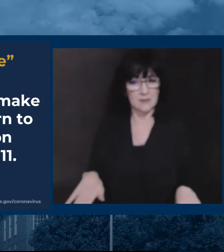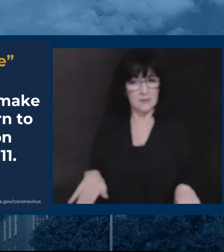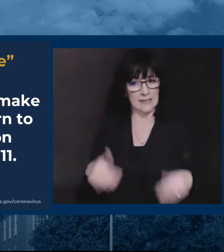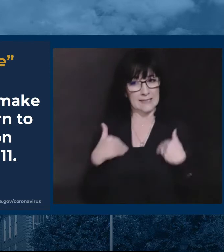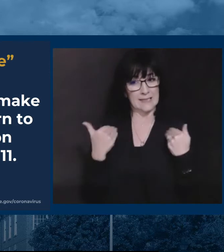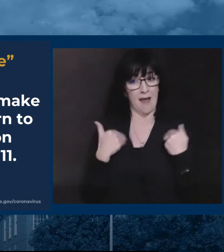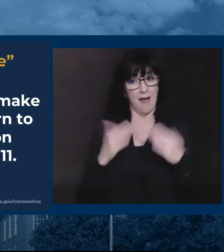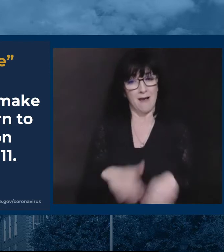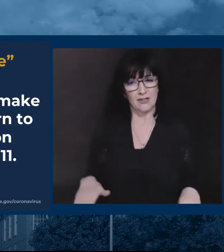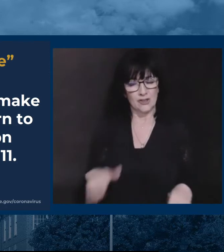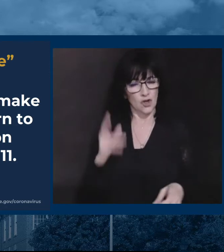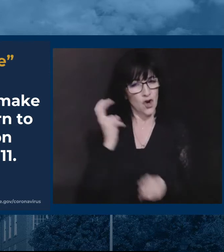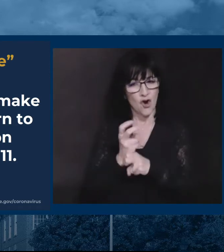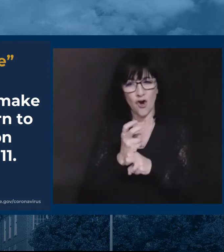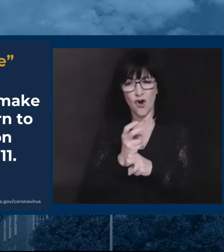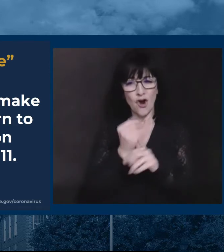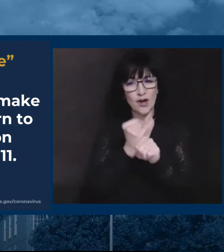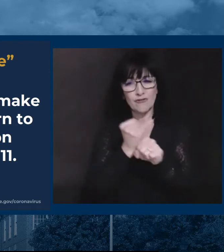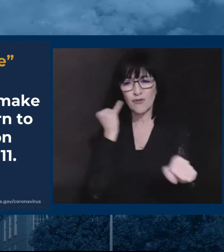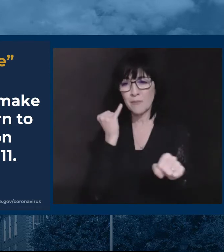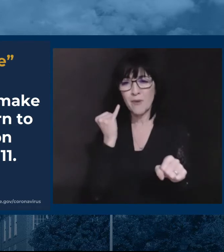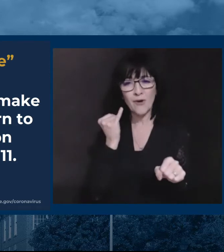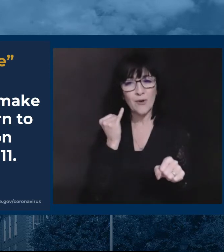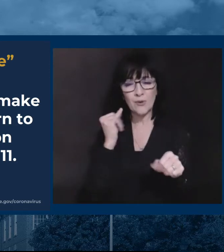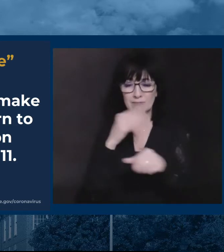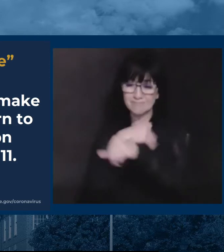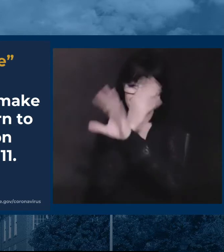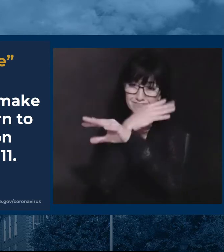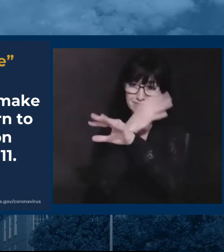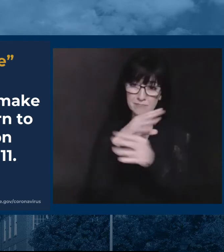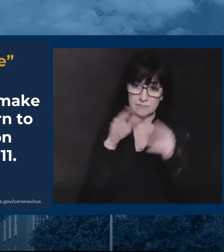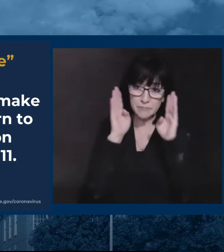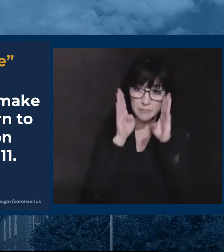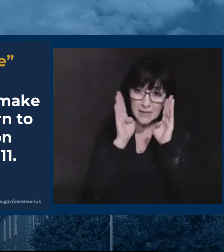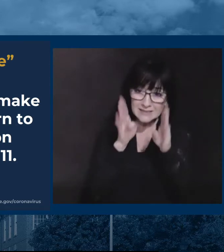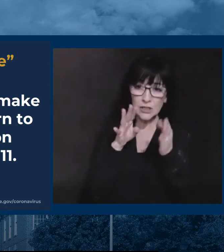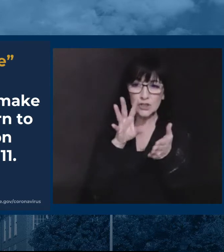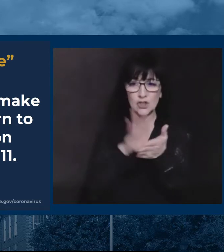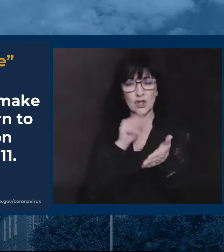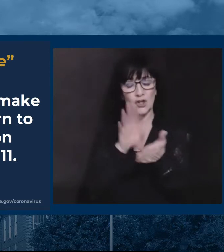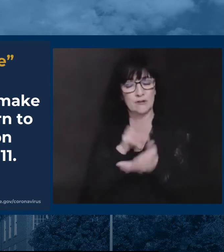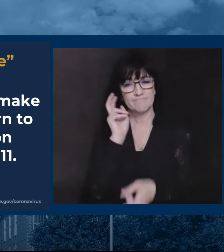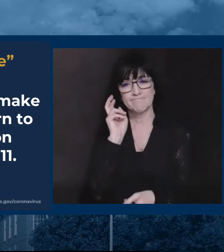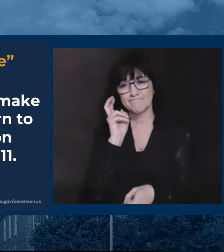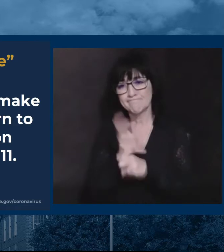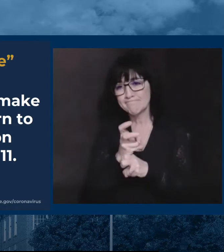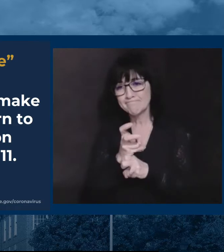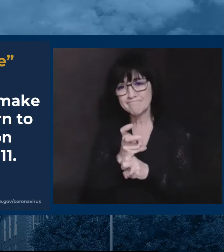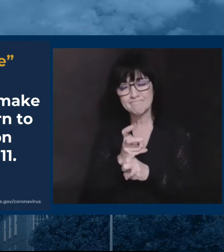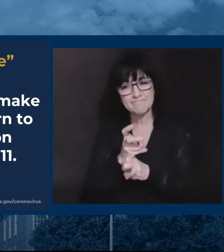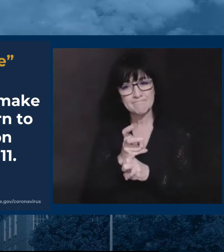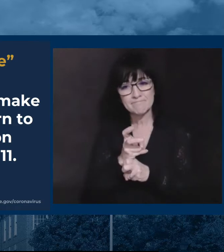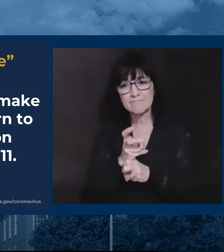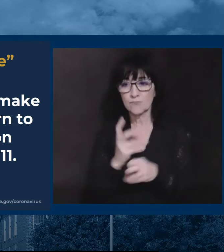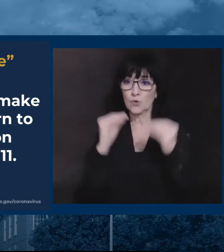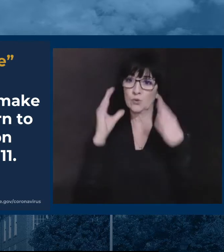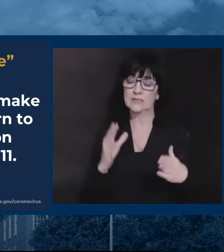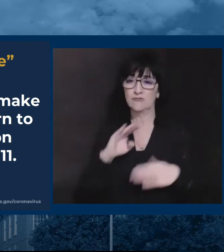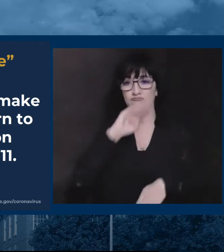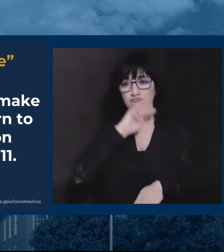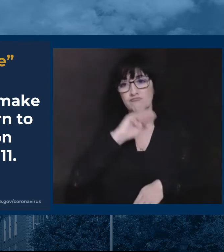educational challenges, we really need to lean into this effort to get as many children in front of teachers in